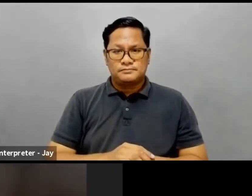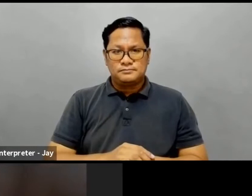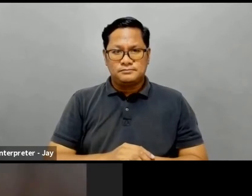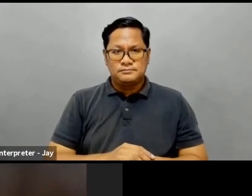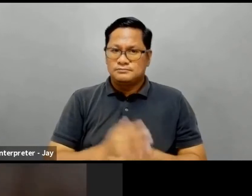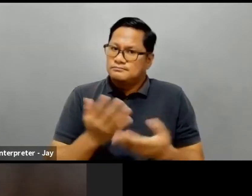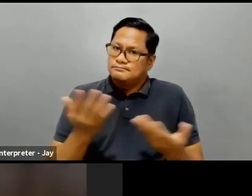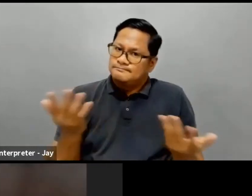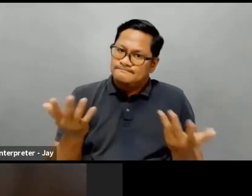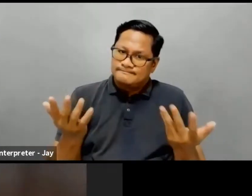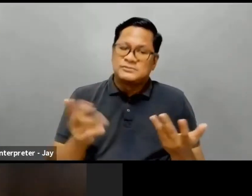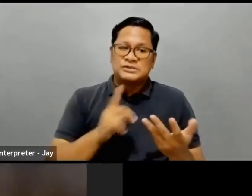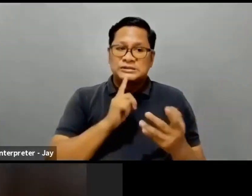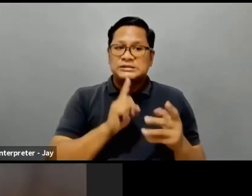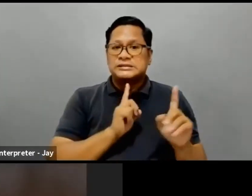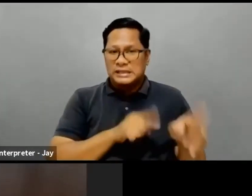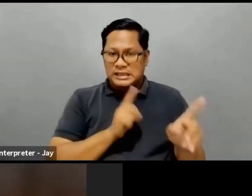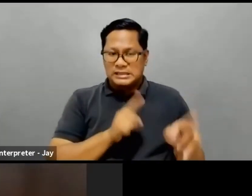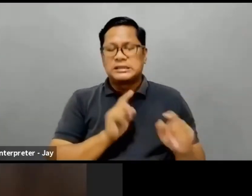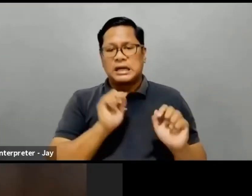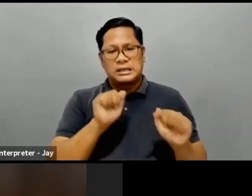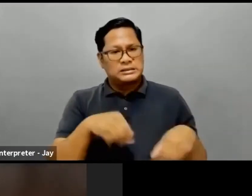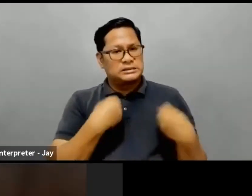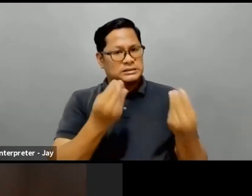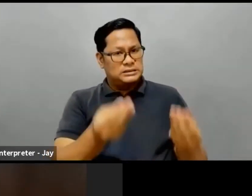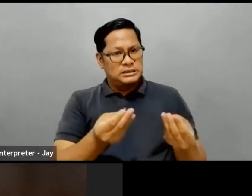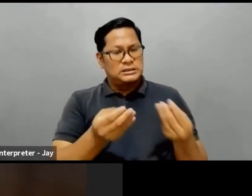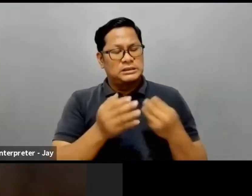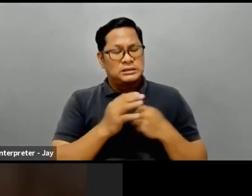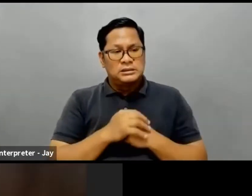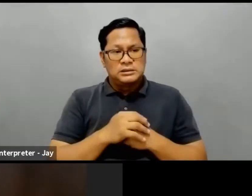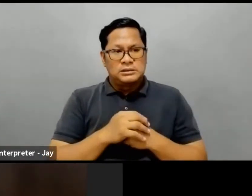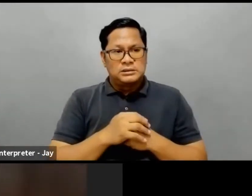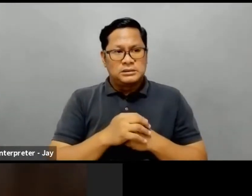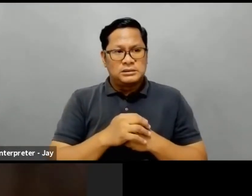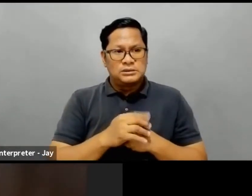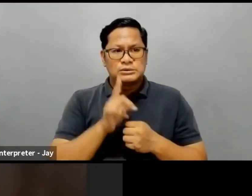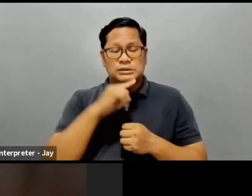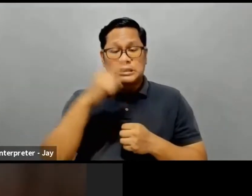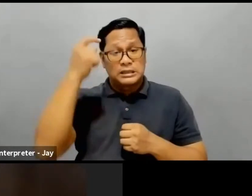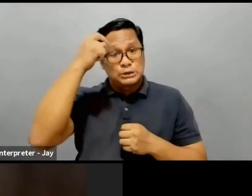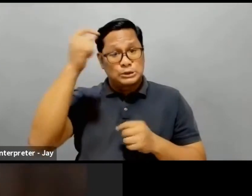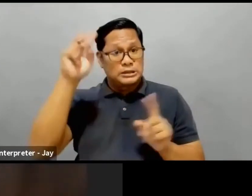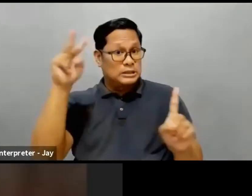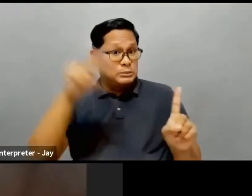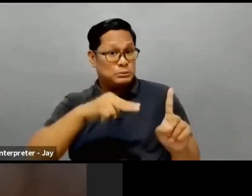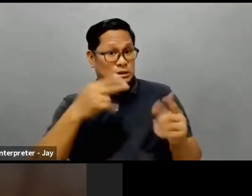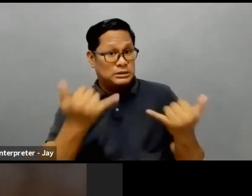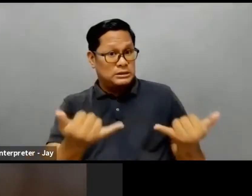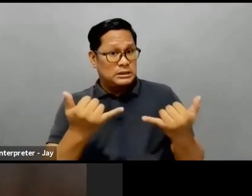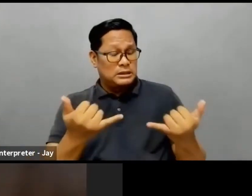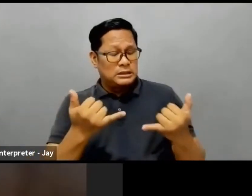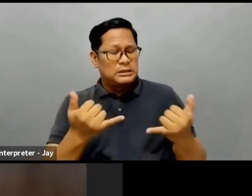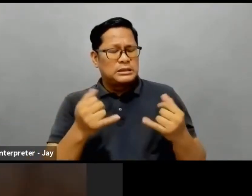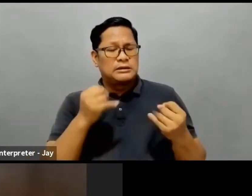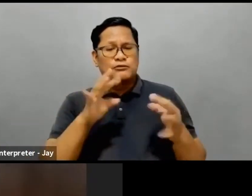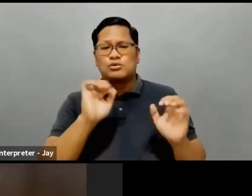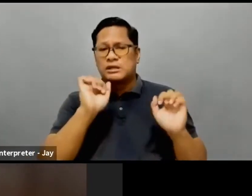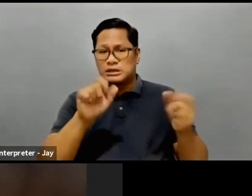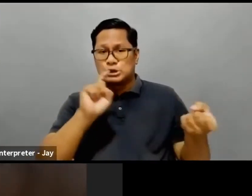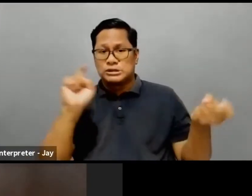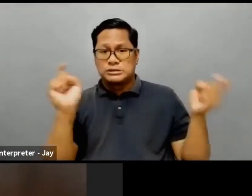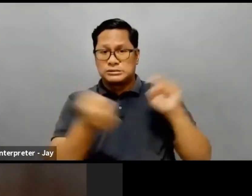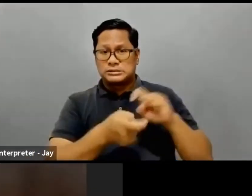I guess that's the answer that I can give kasi it's a theoretical point at the moment unless you can really change the laws.